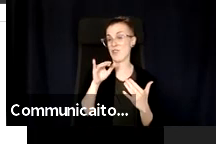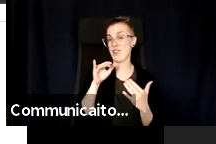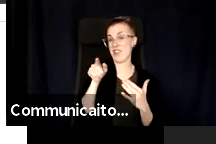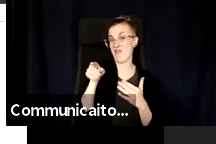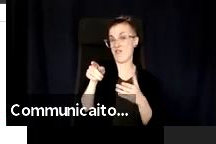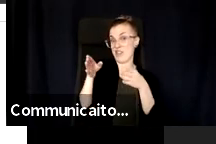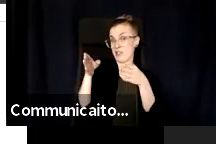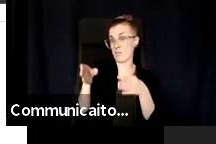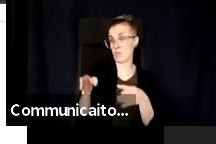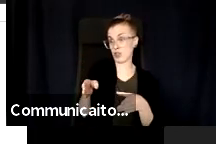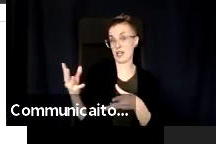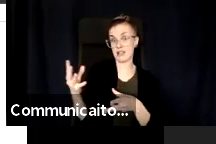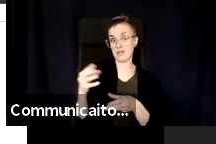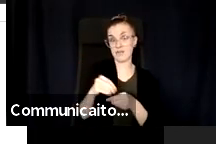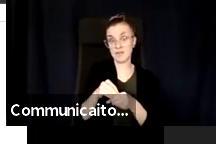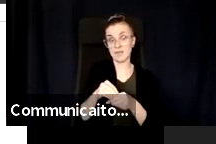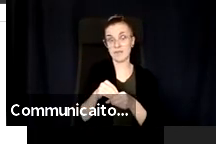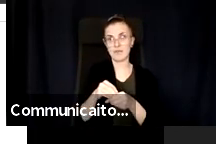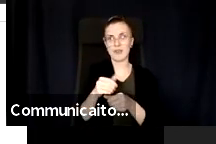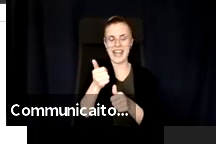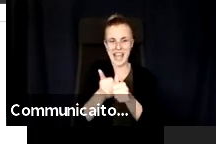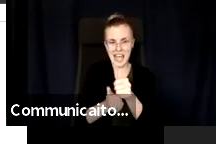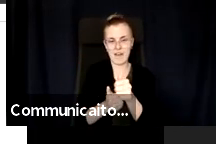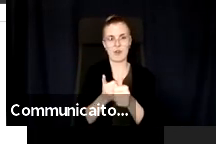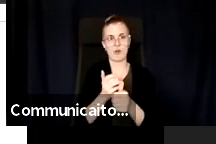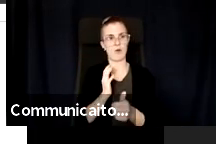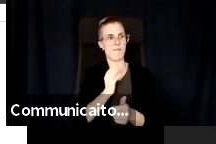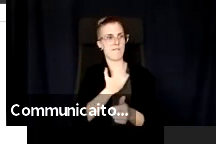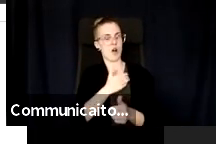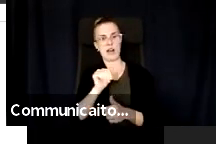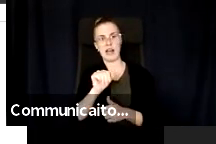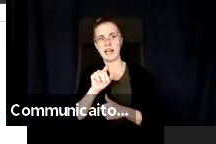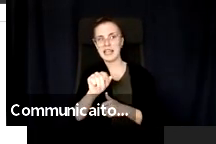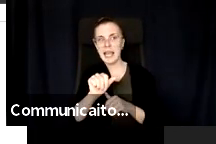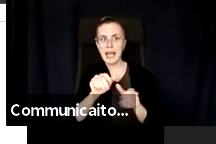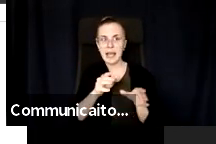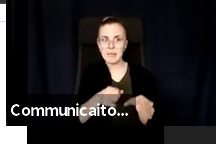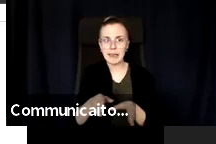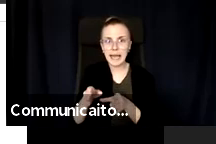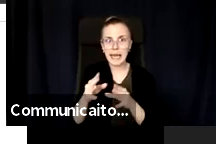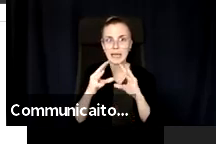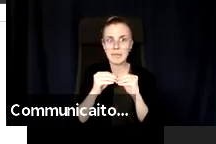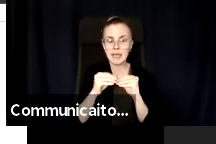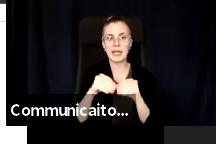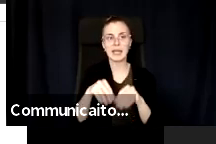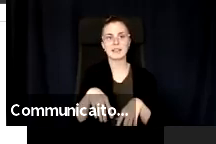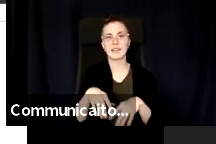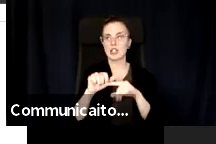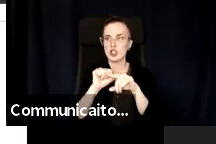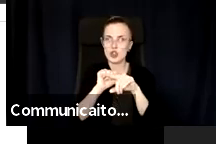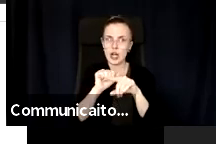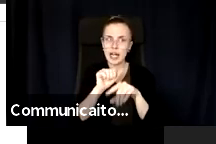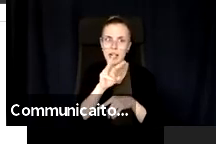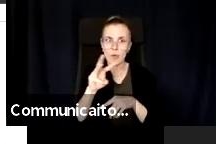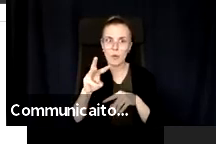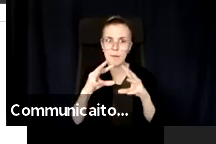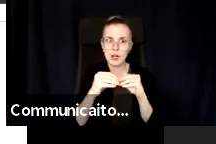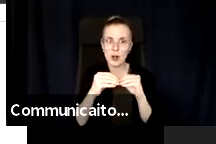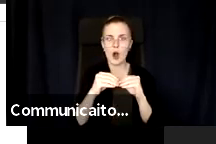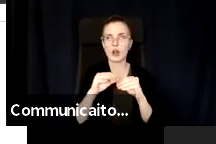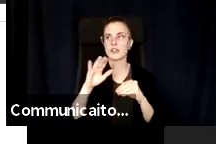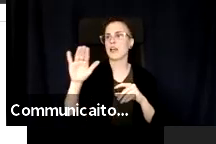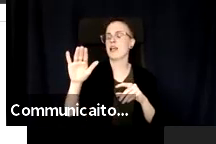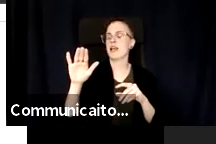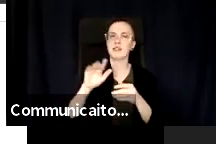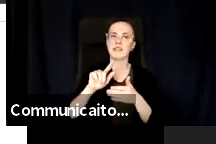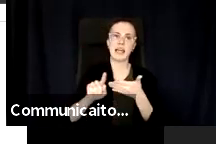ADA planning meetings, every one of our ADA training webinars throughout the month, and has put countless hours into making this happen, and